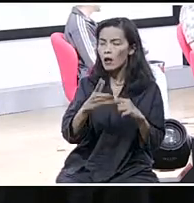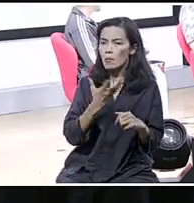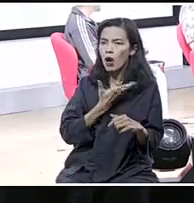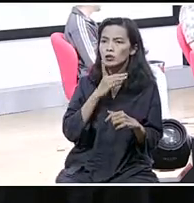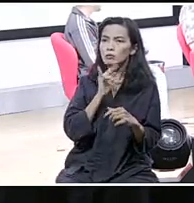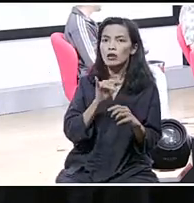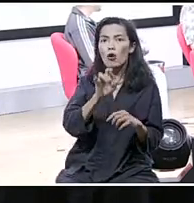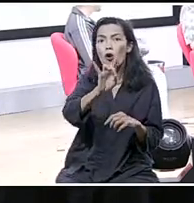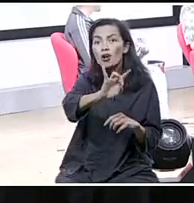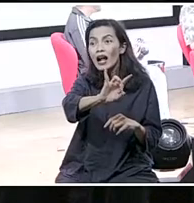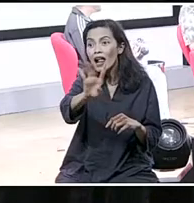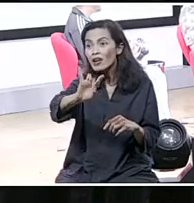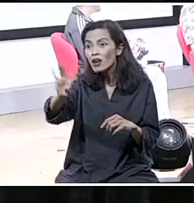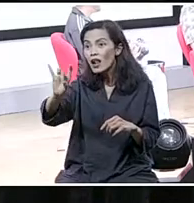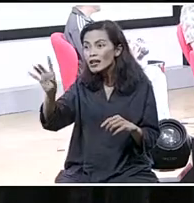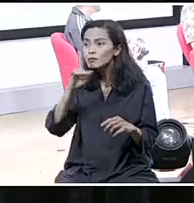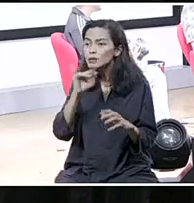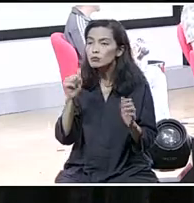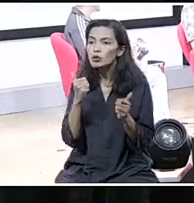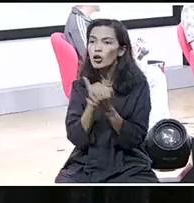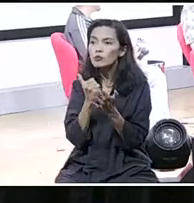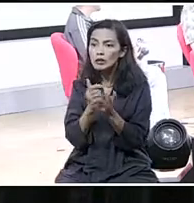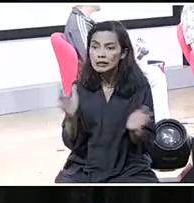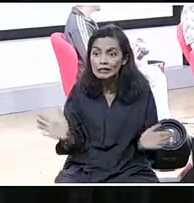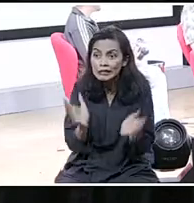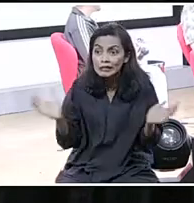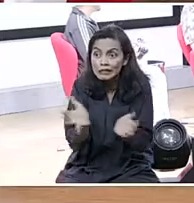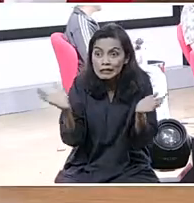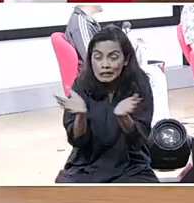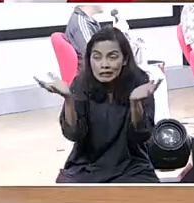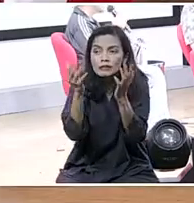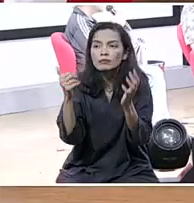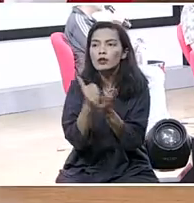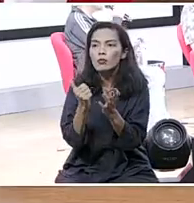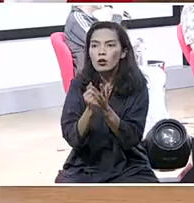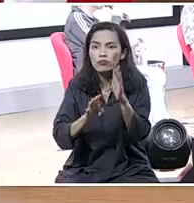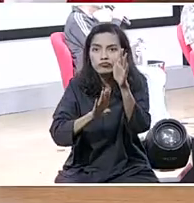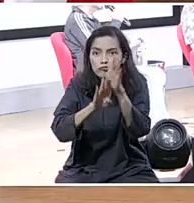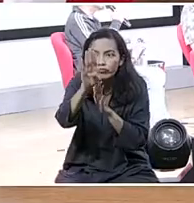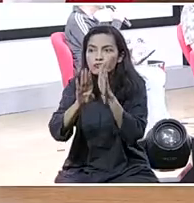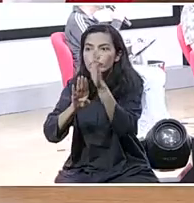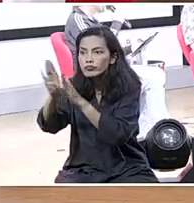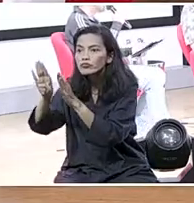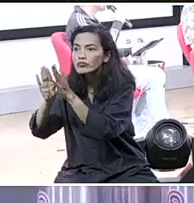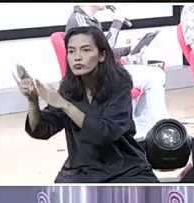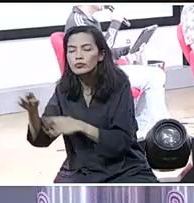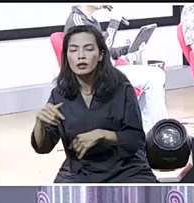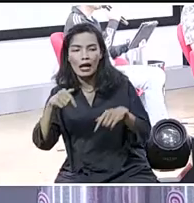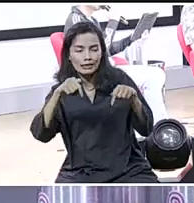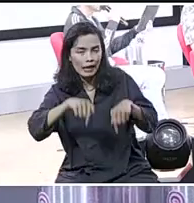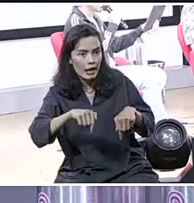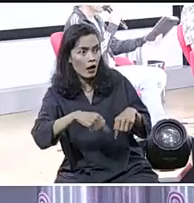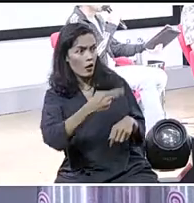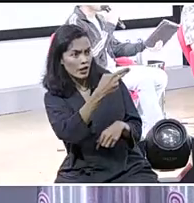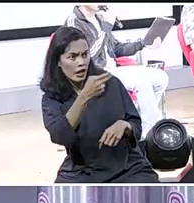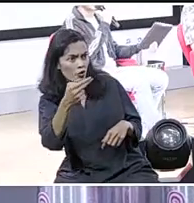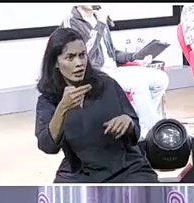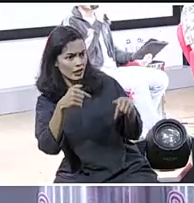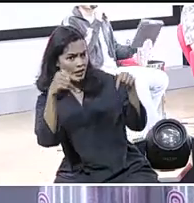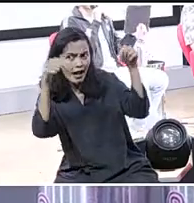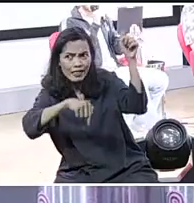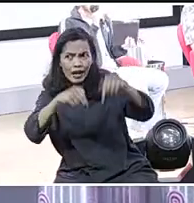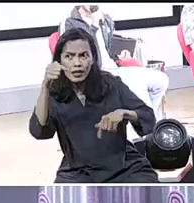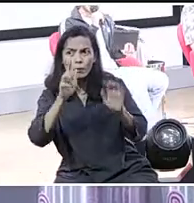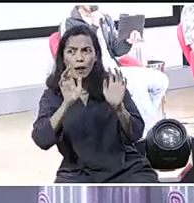many organizations to make this world a better place. So, yeah. And now you're here in Indonesia trying to empower actually kids from high